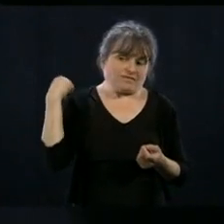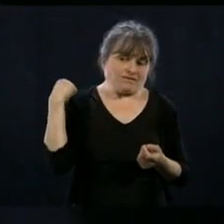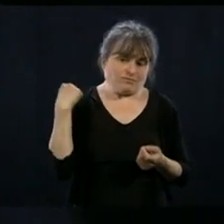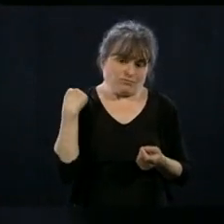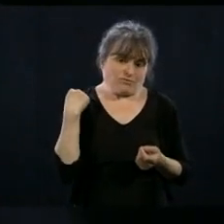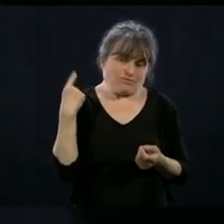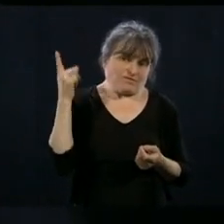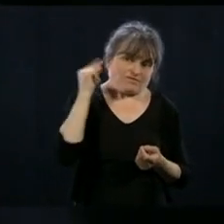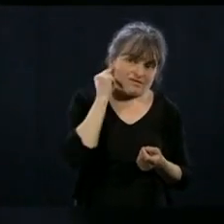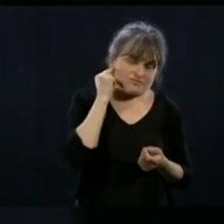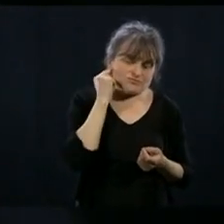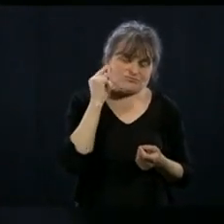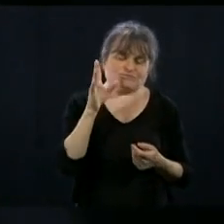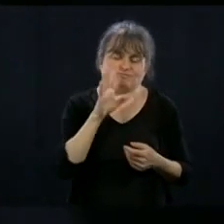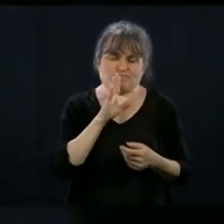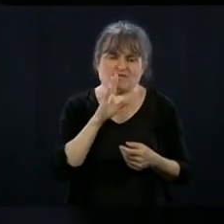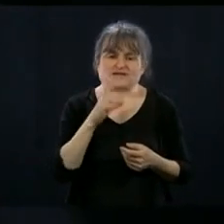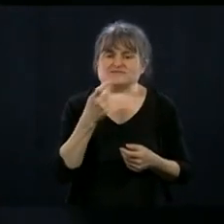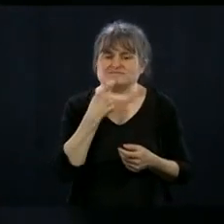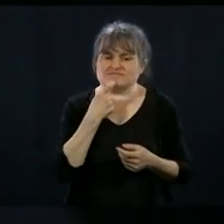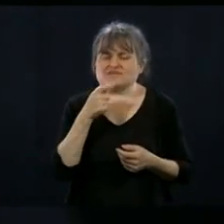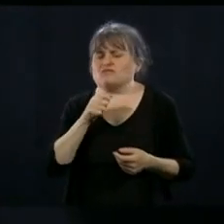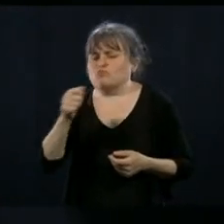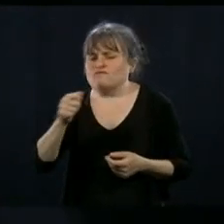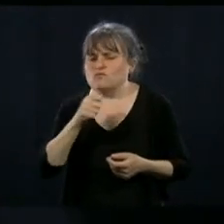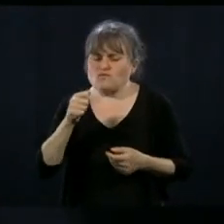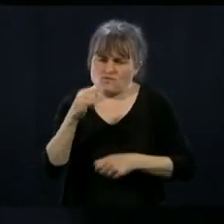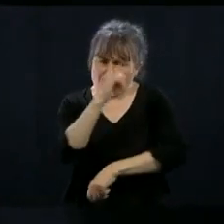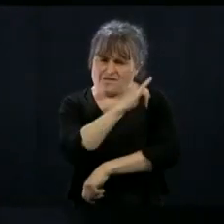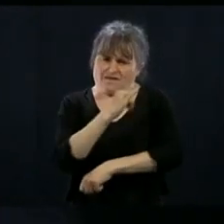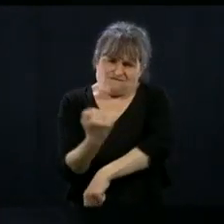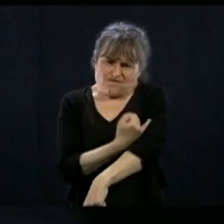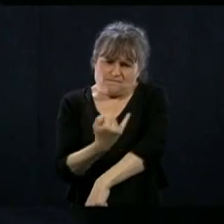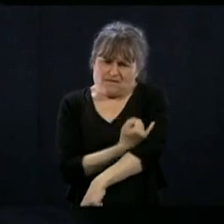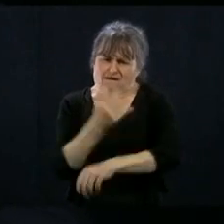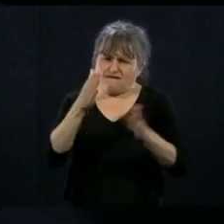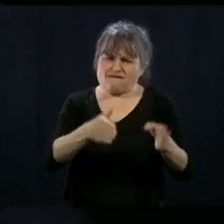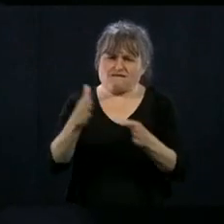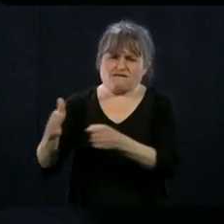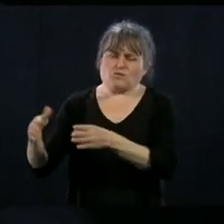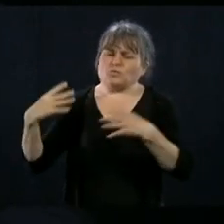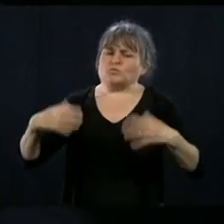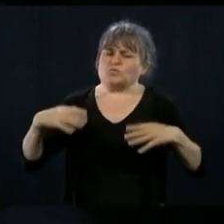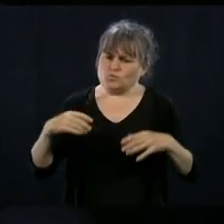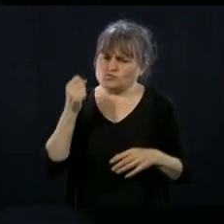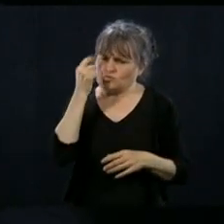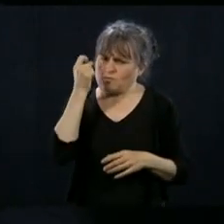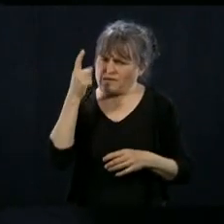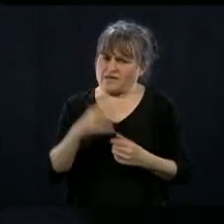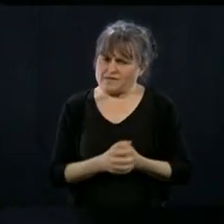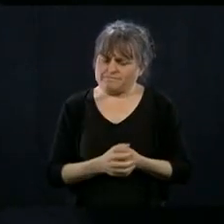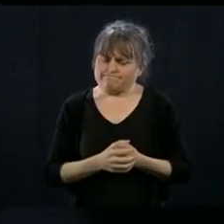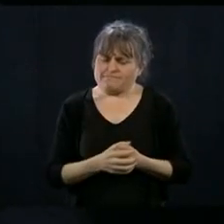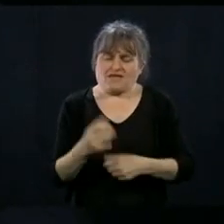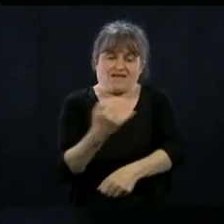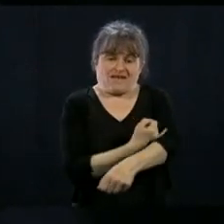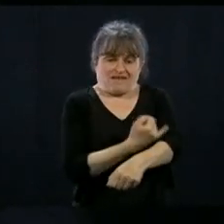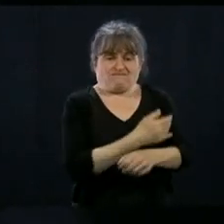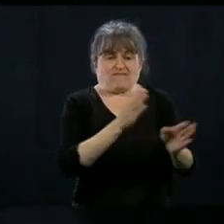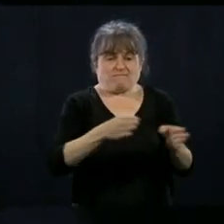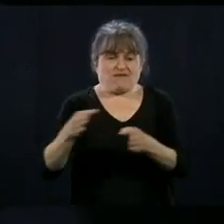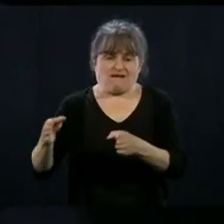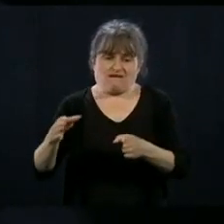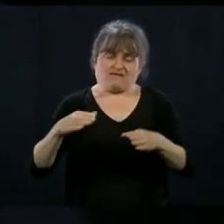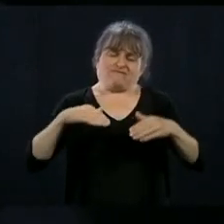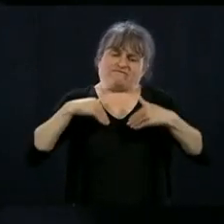I heard earlier on the nurses. I understand very well